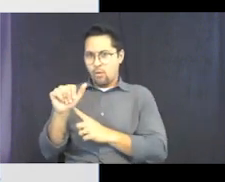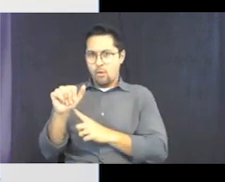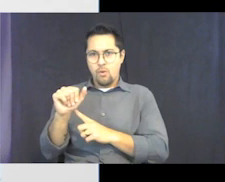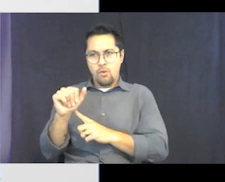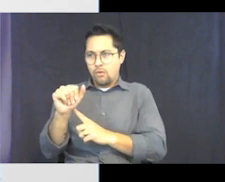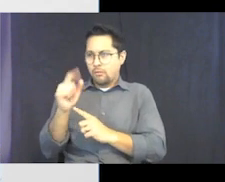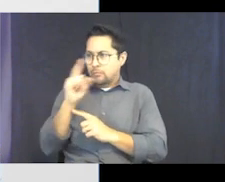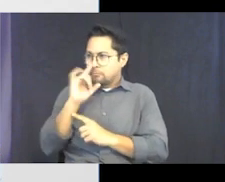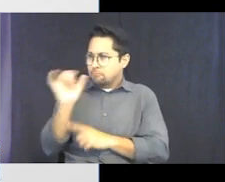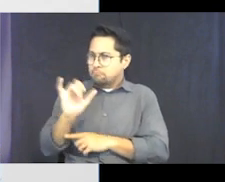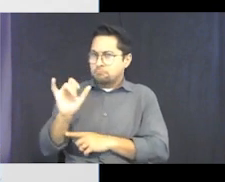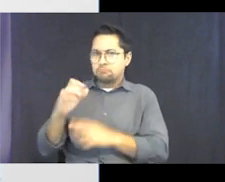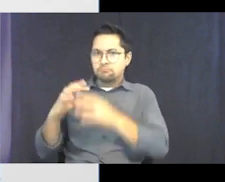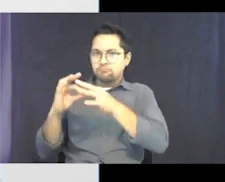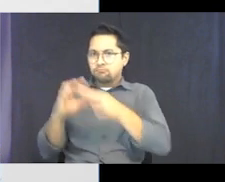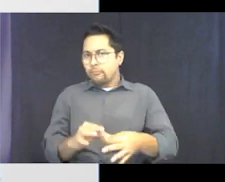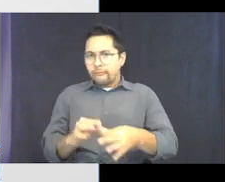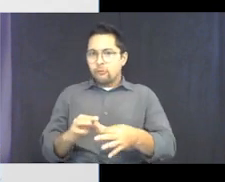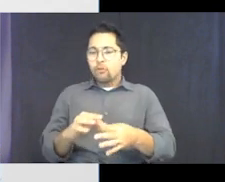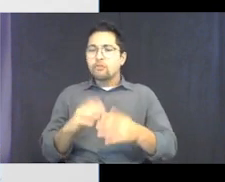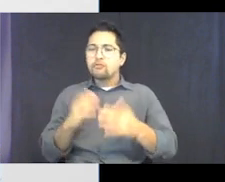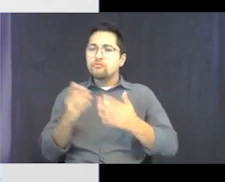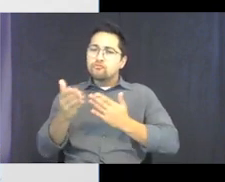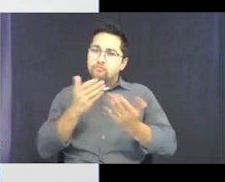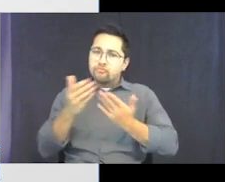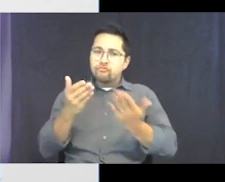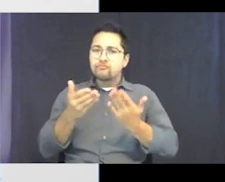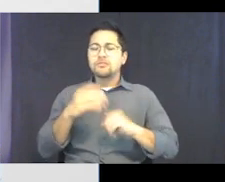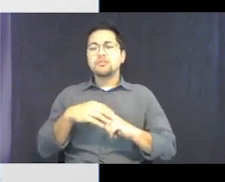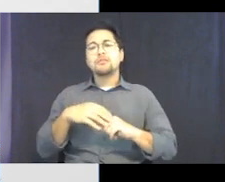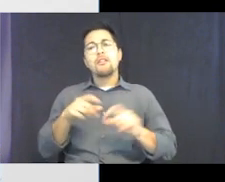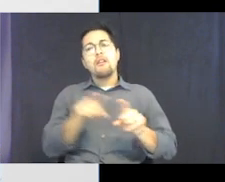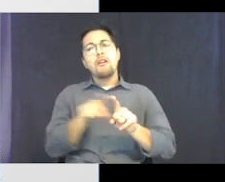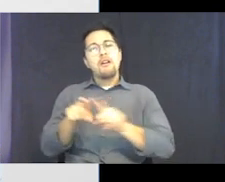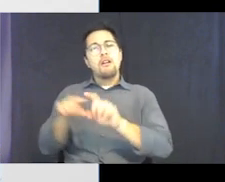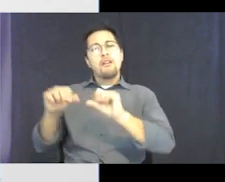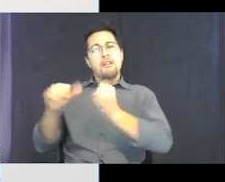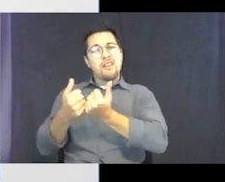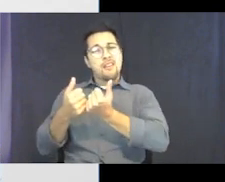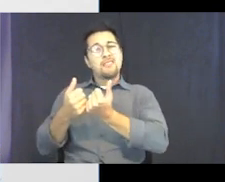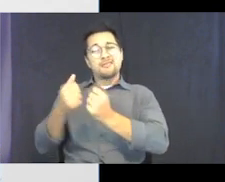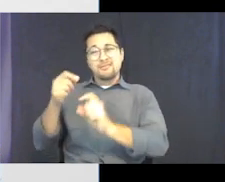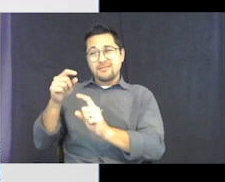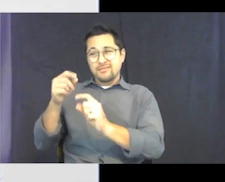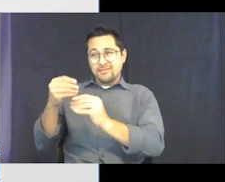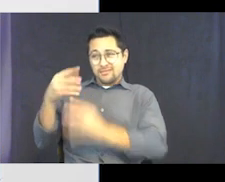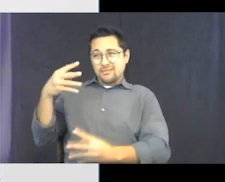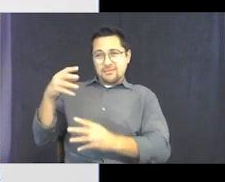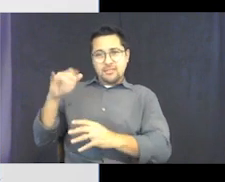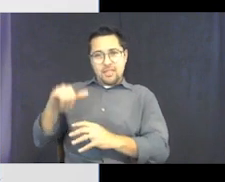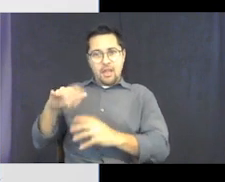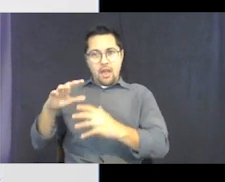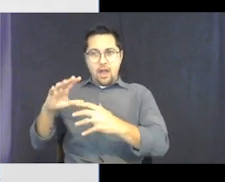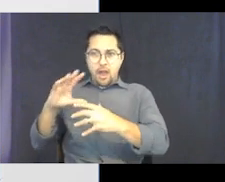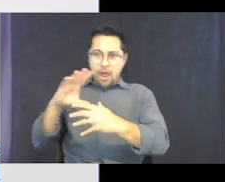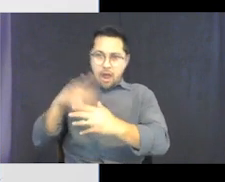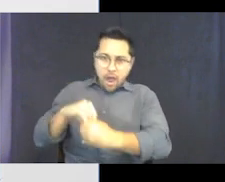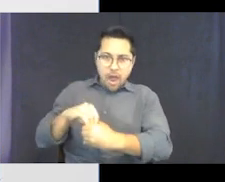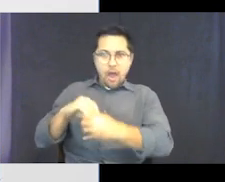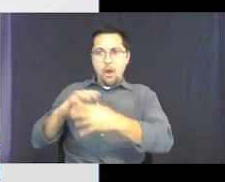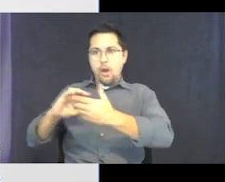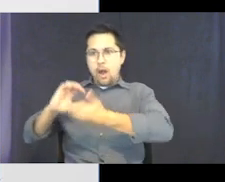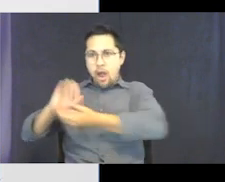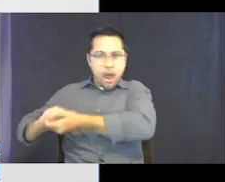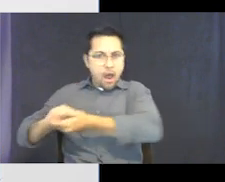that looks as it relates to services being provided and the agencies that come in connection or